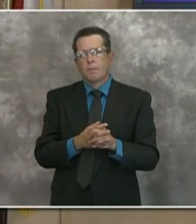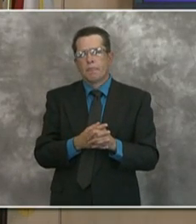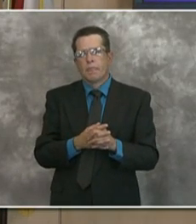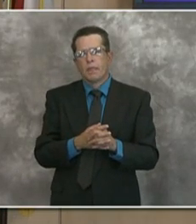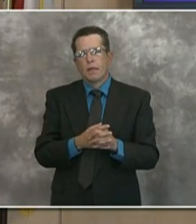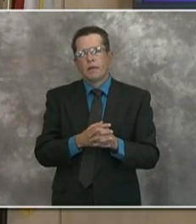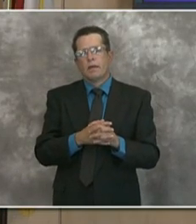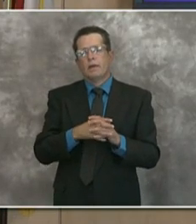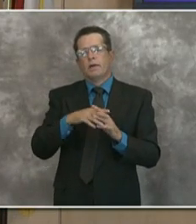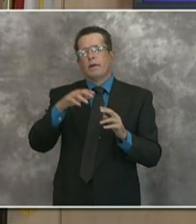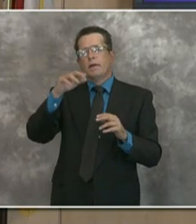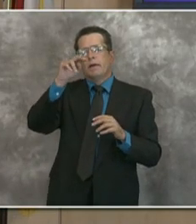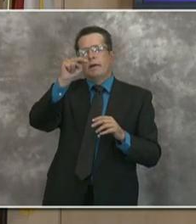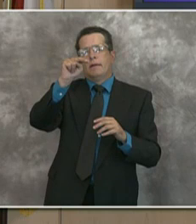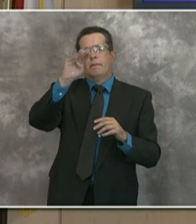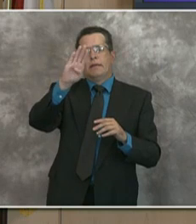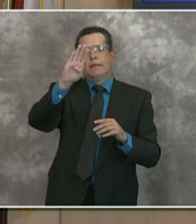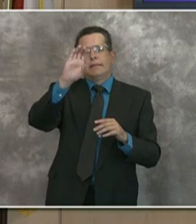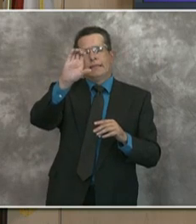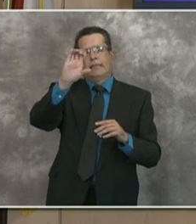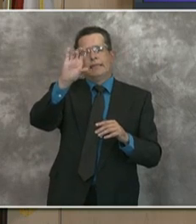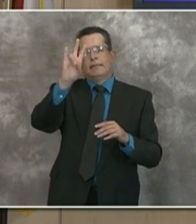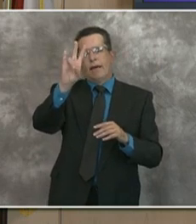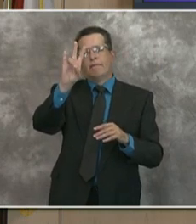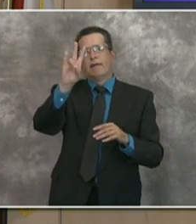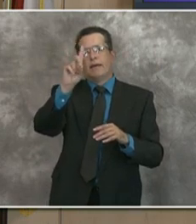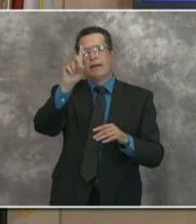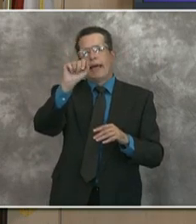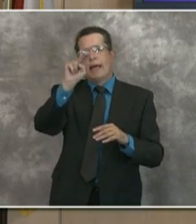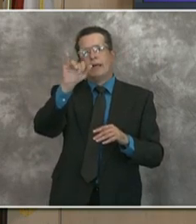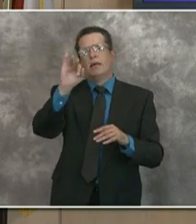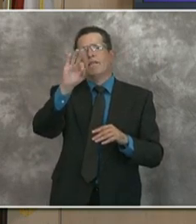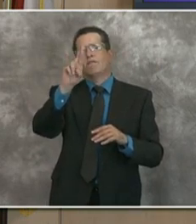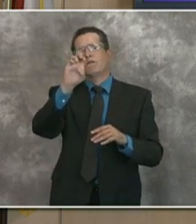Danny Freeman from NBC7, please state your question.